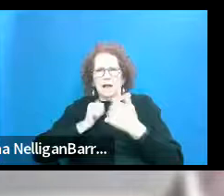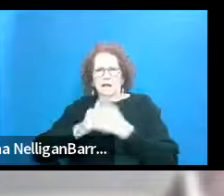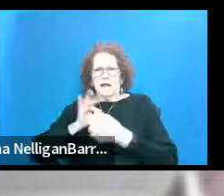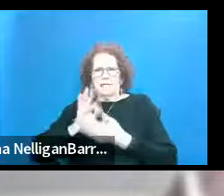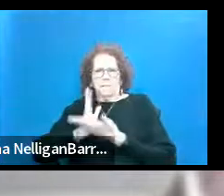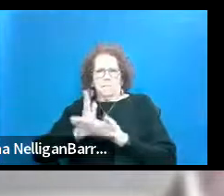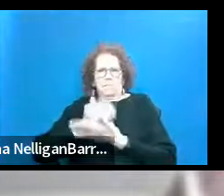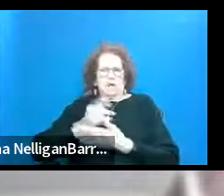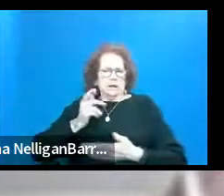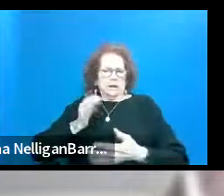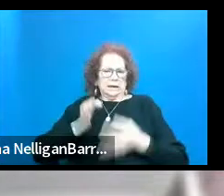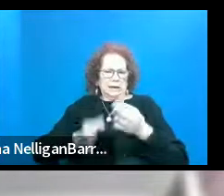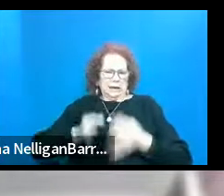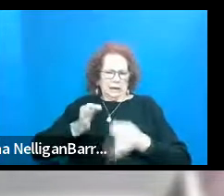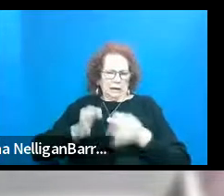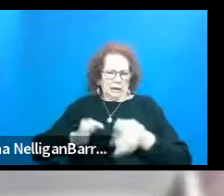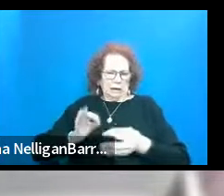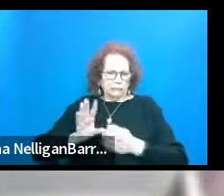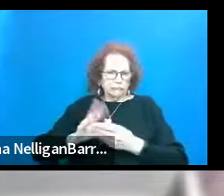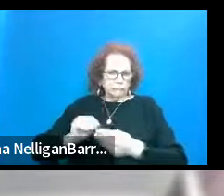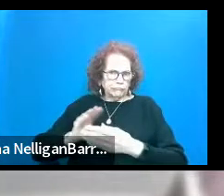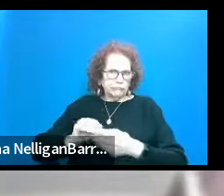All right, and finally,